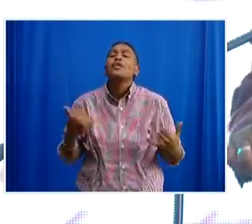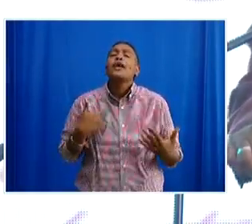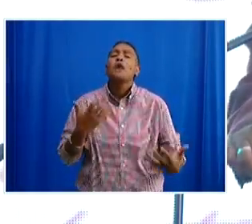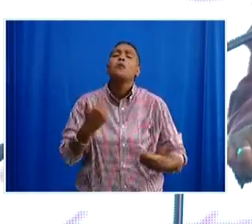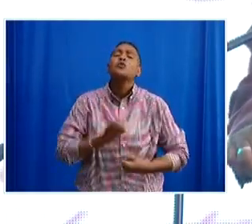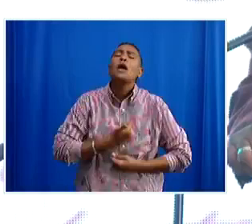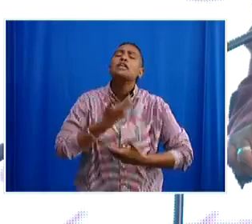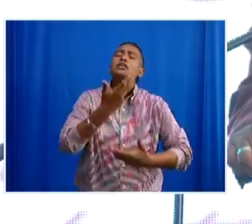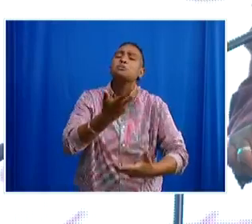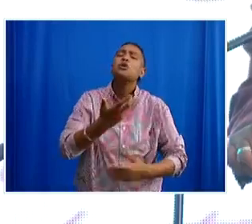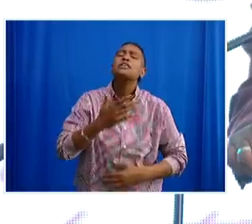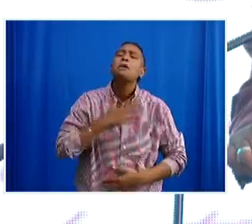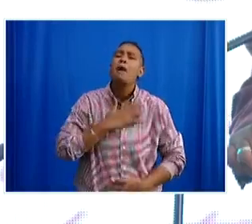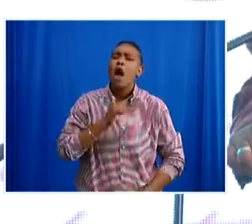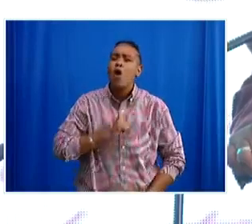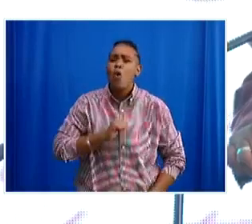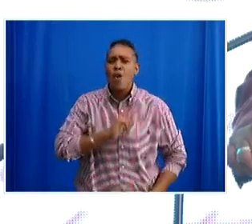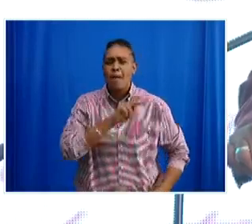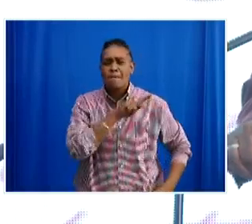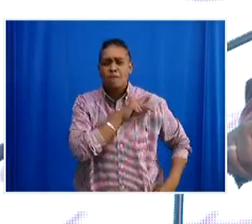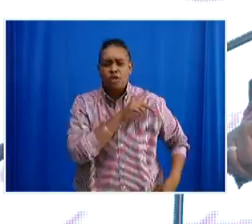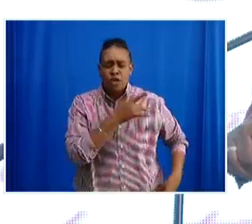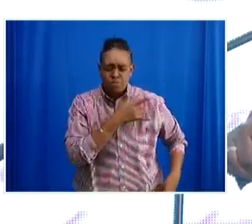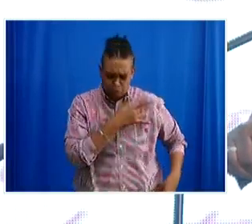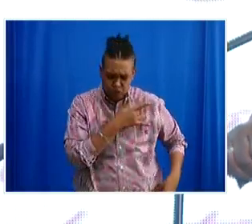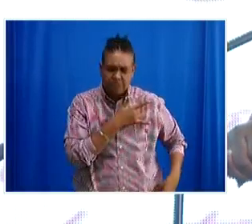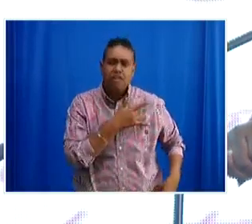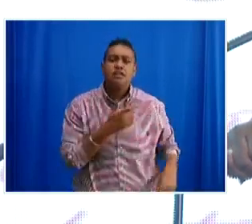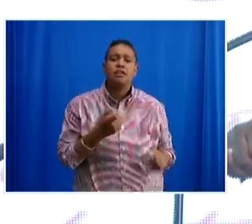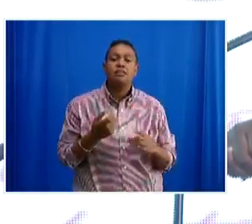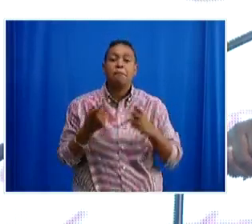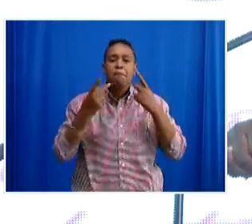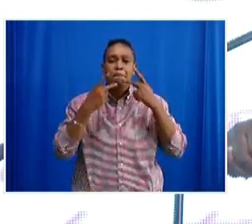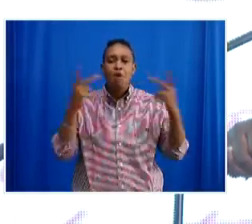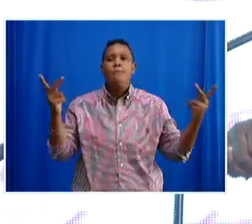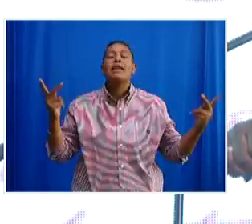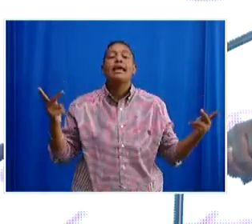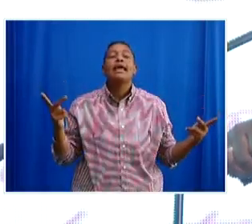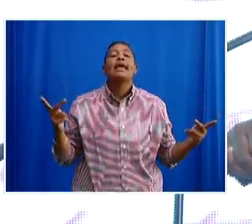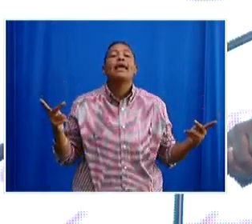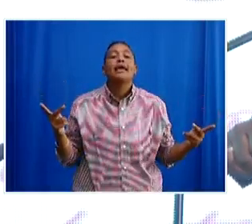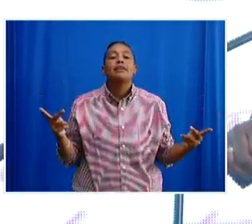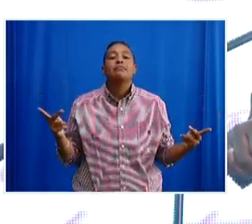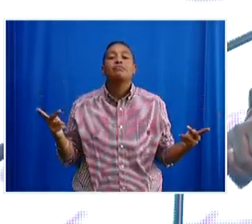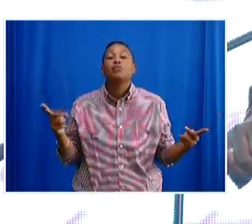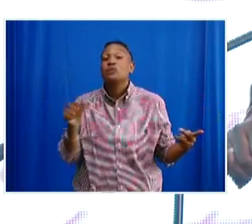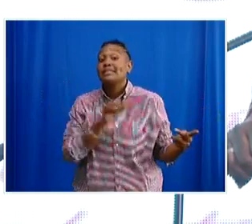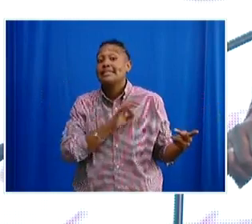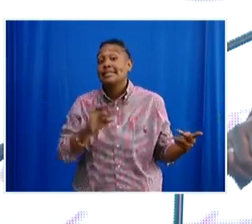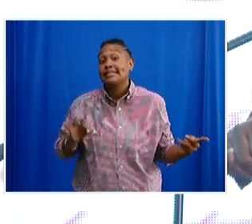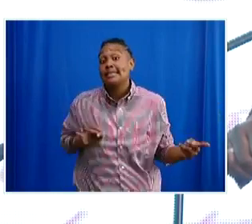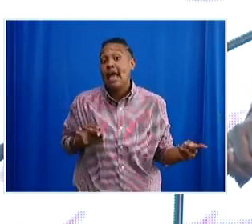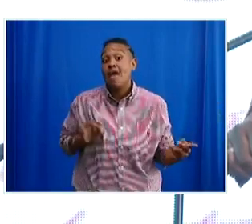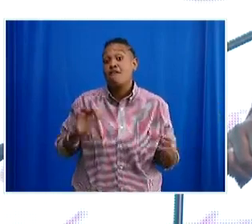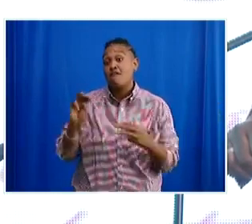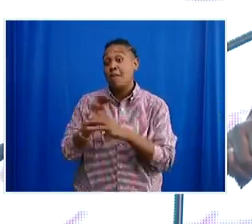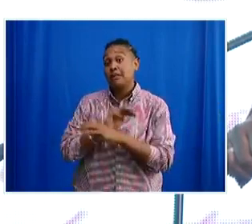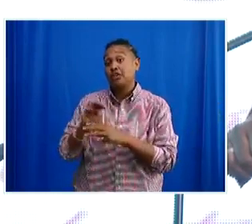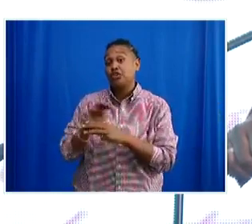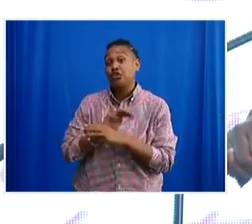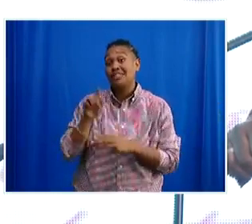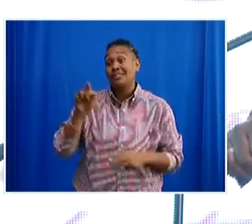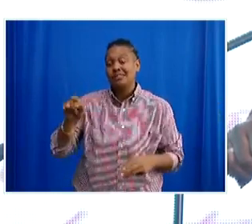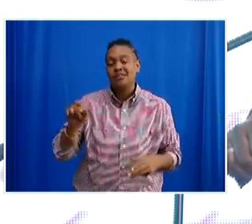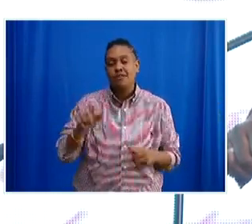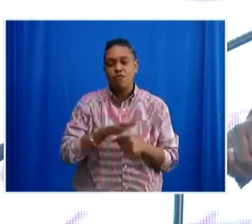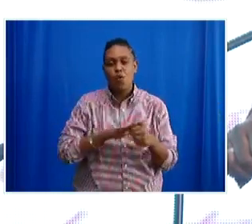express my own personal appreciation publicly to the staff of the Ministry